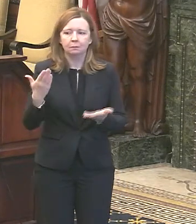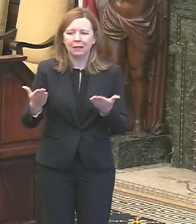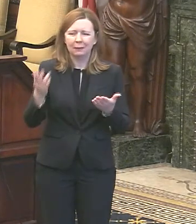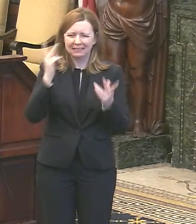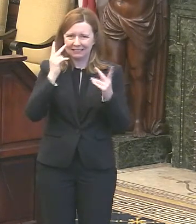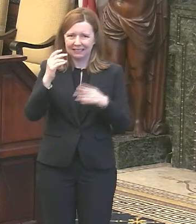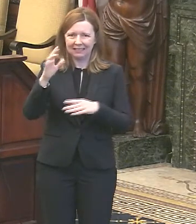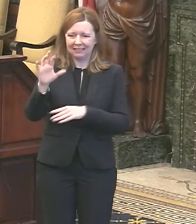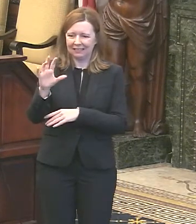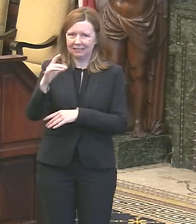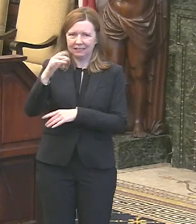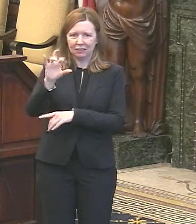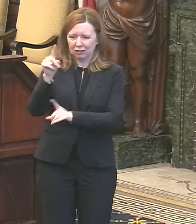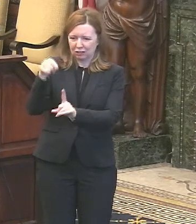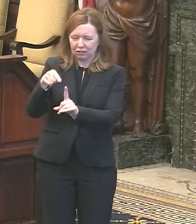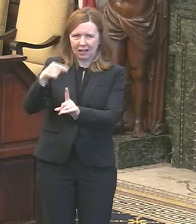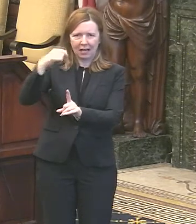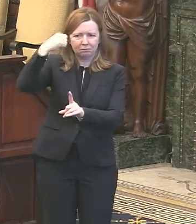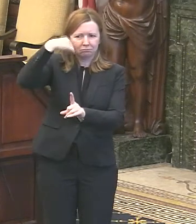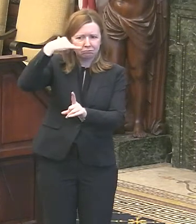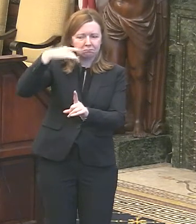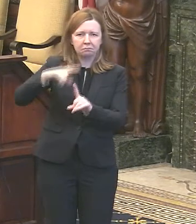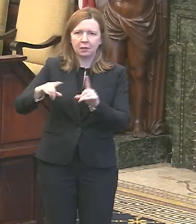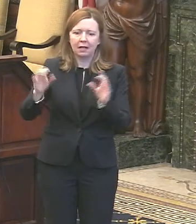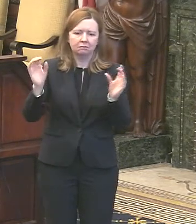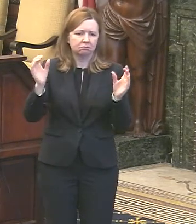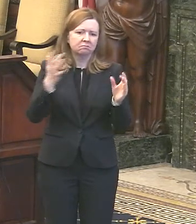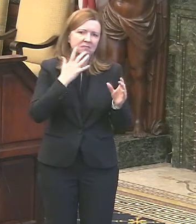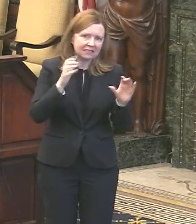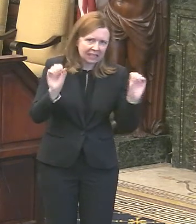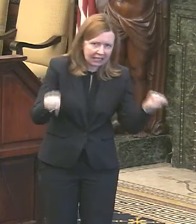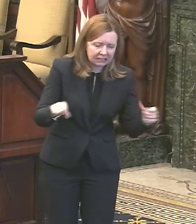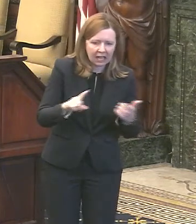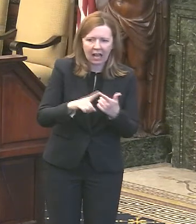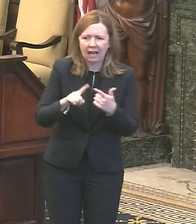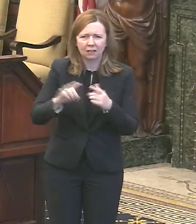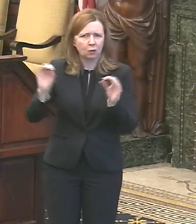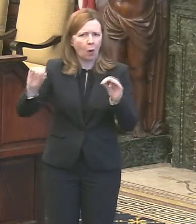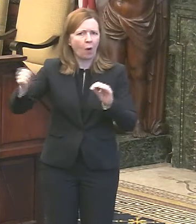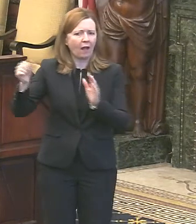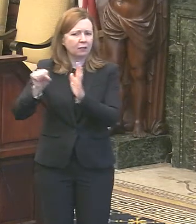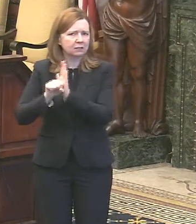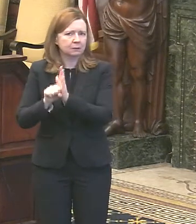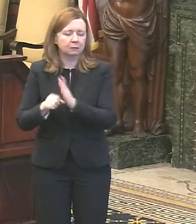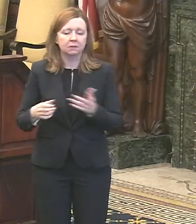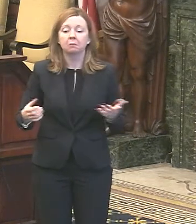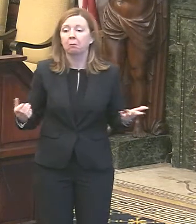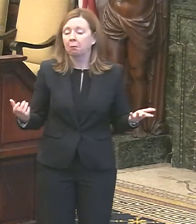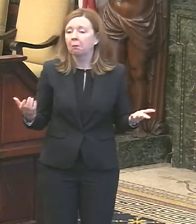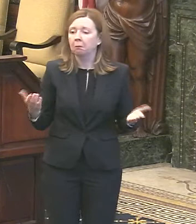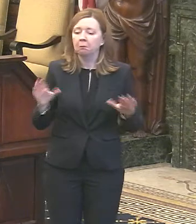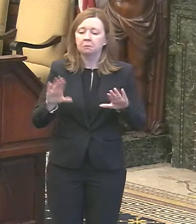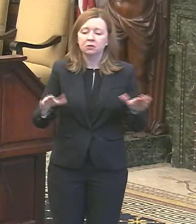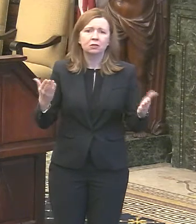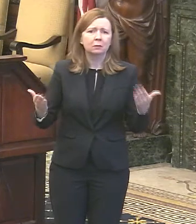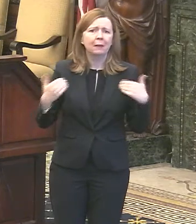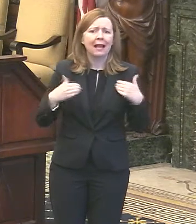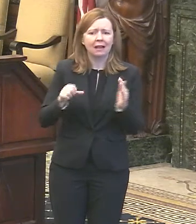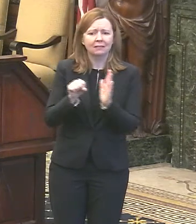sweaty, but they're not exhibiting. They don't have loss of taste. They don't have any of the. Children may have symptoms that are